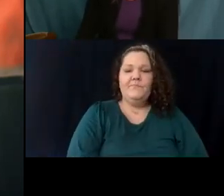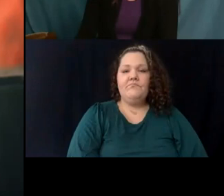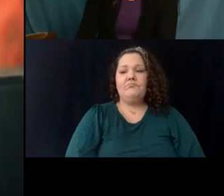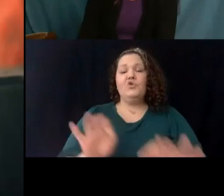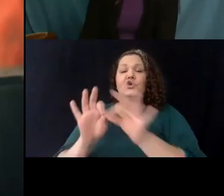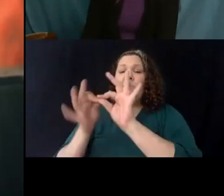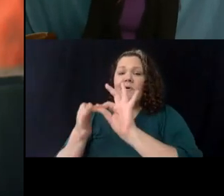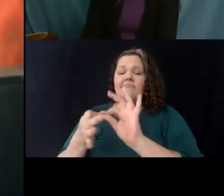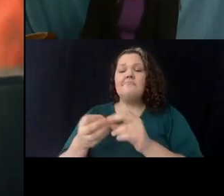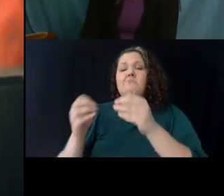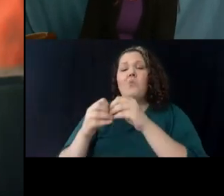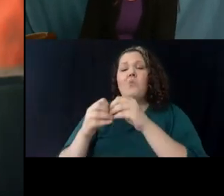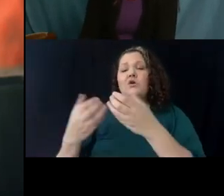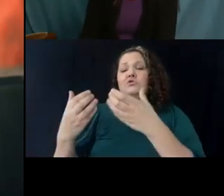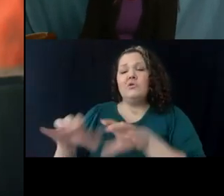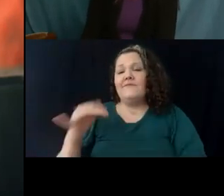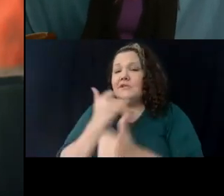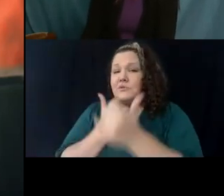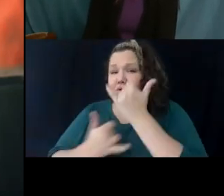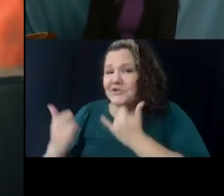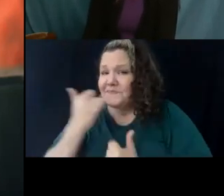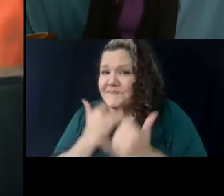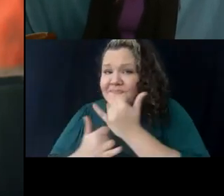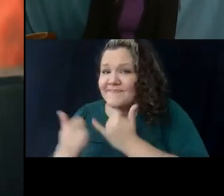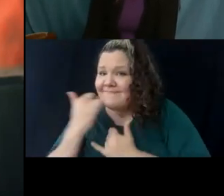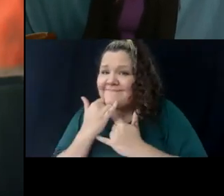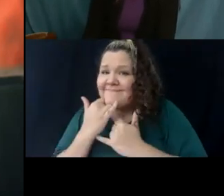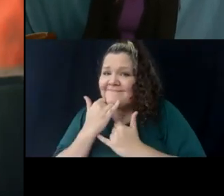typically have more time to do the work they need to do.